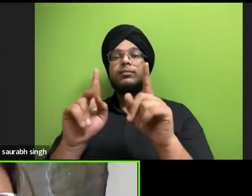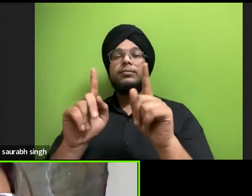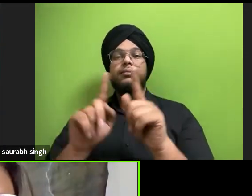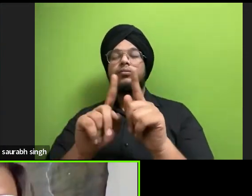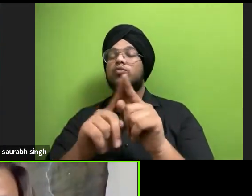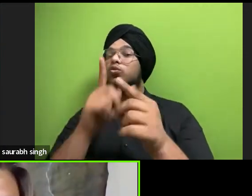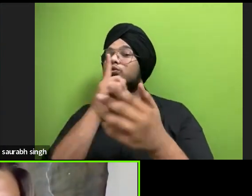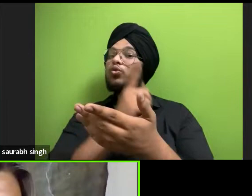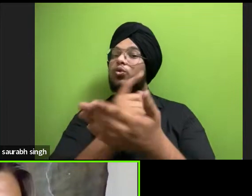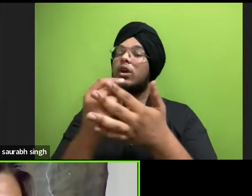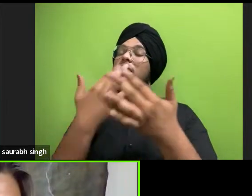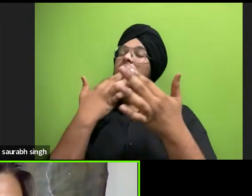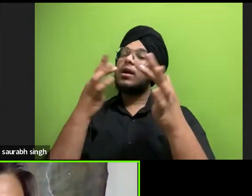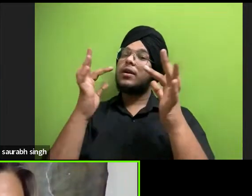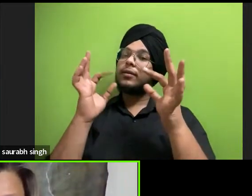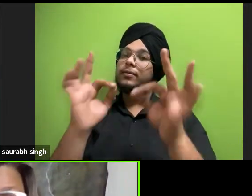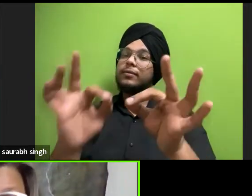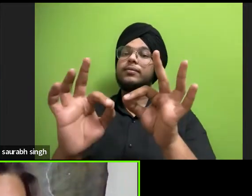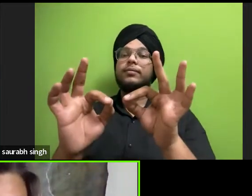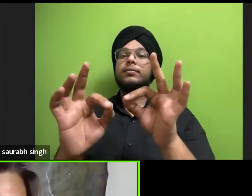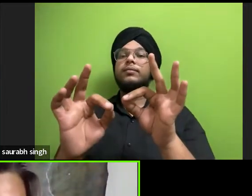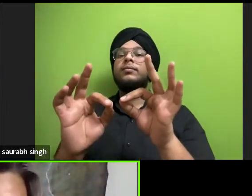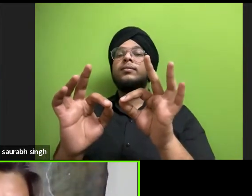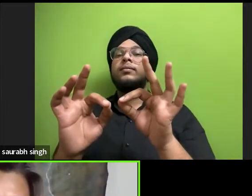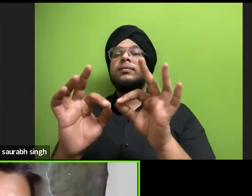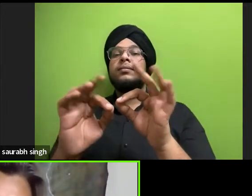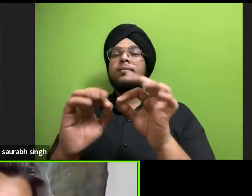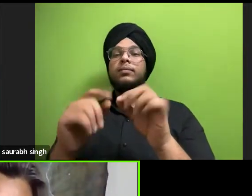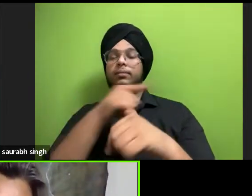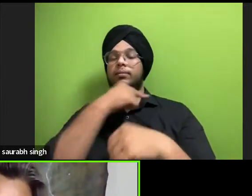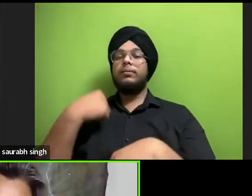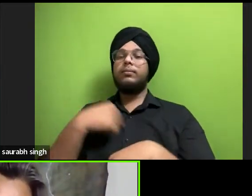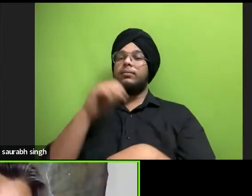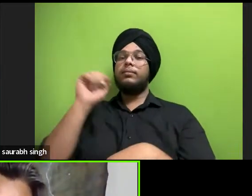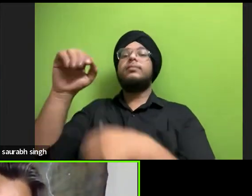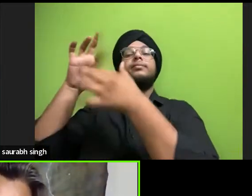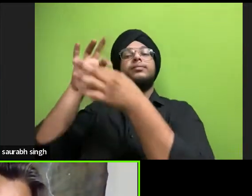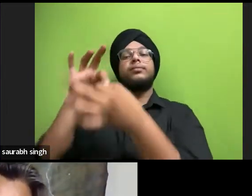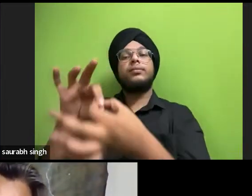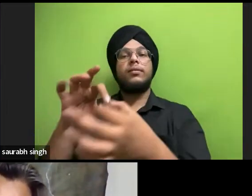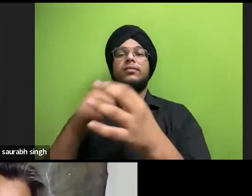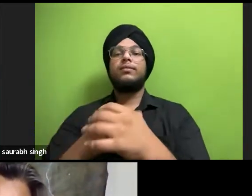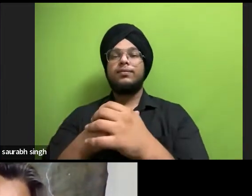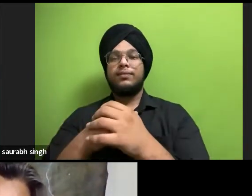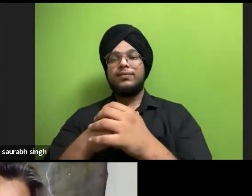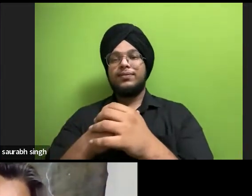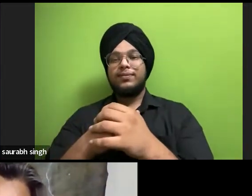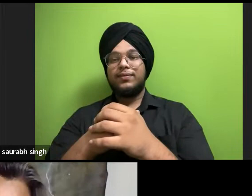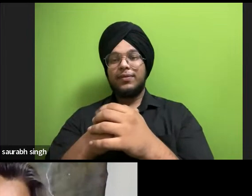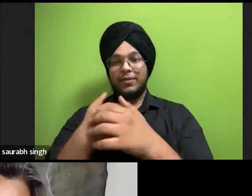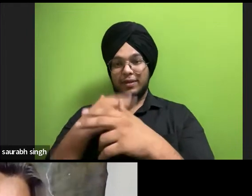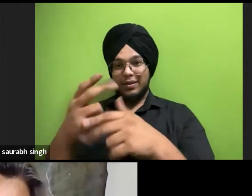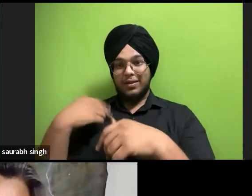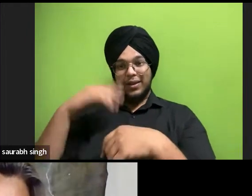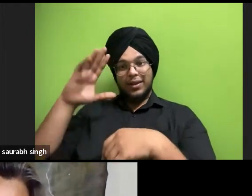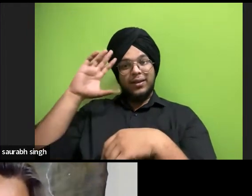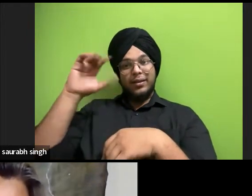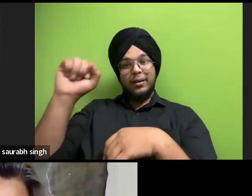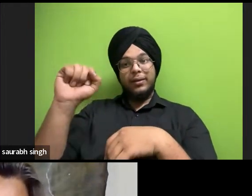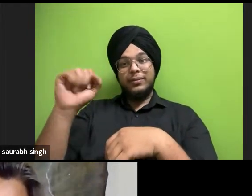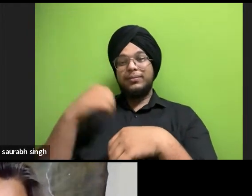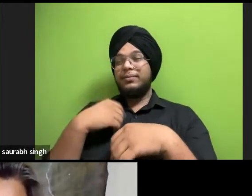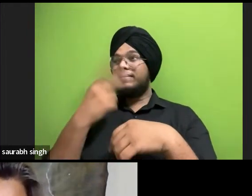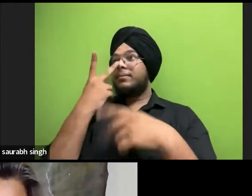truly exceptional moment in terms of contemporary Chinese art. It is. I remember walking in there and seeing